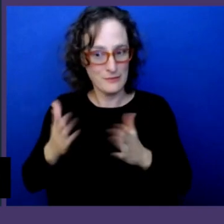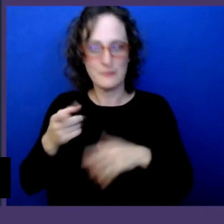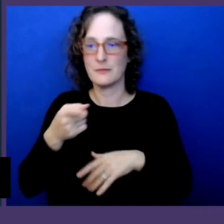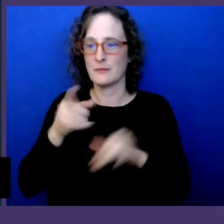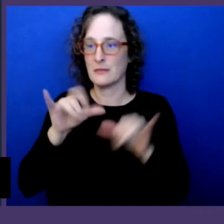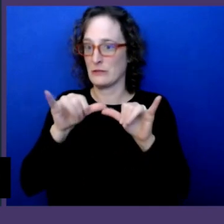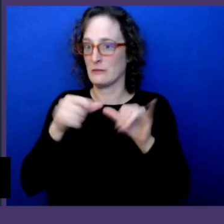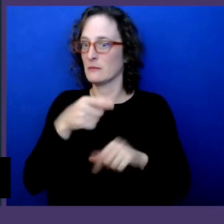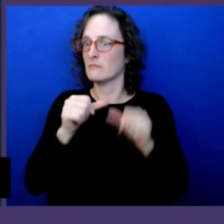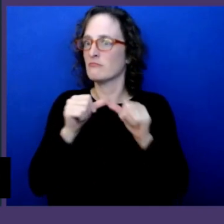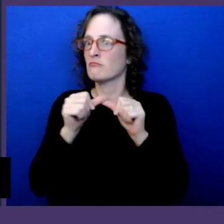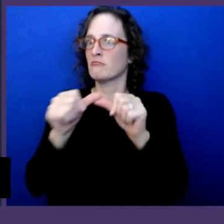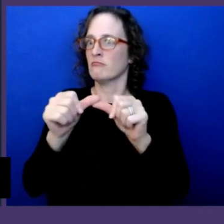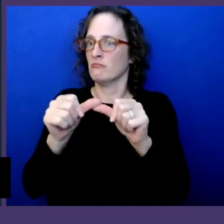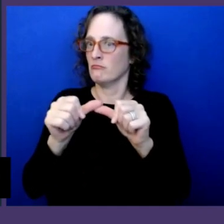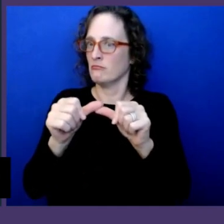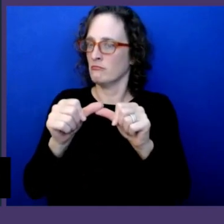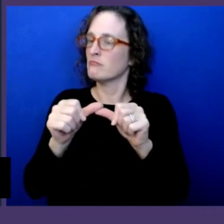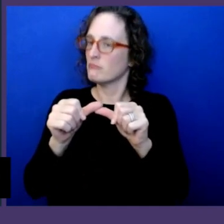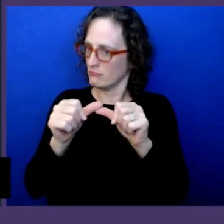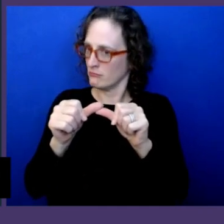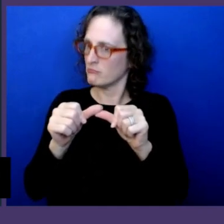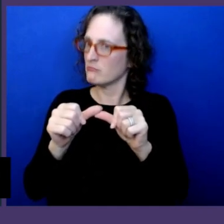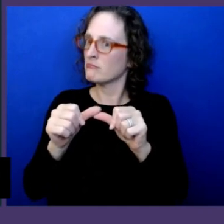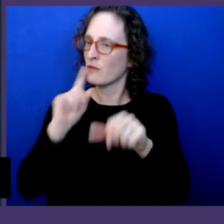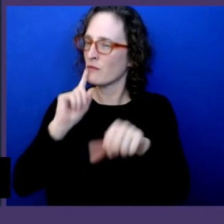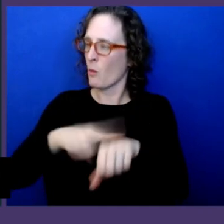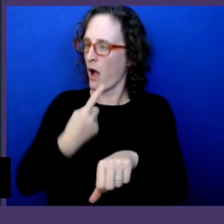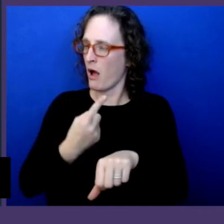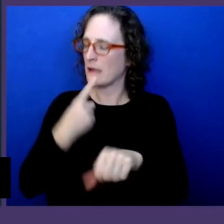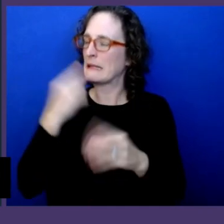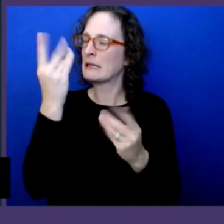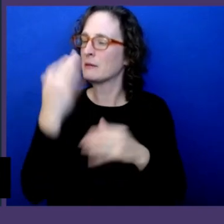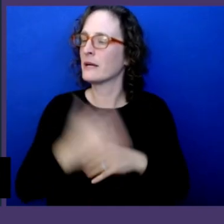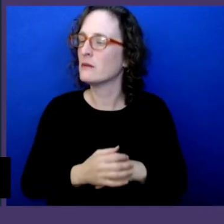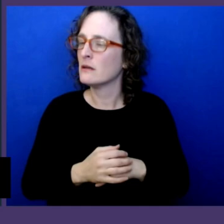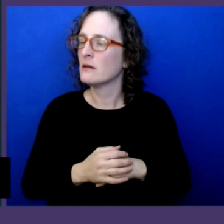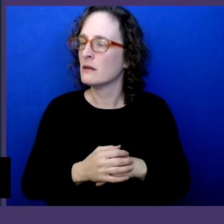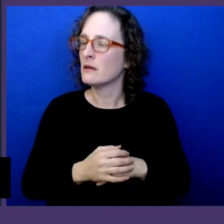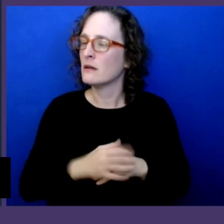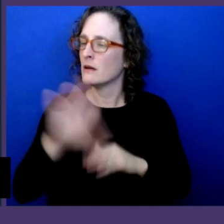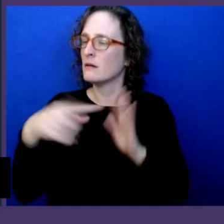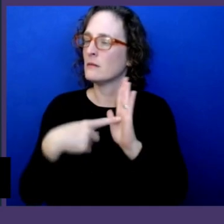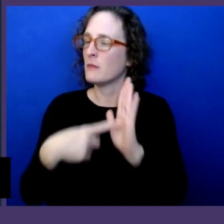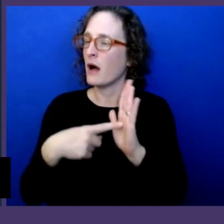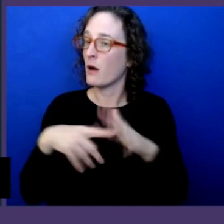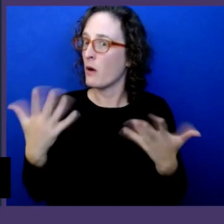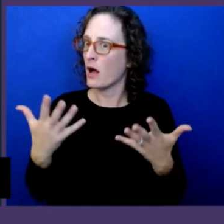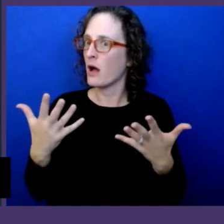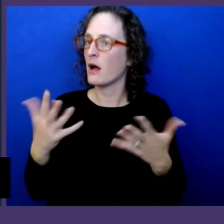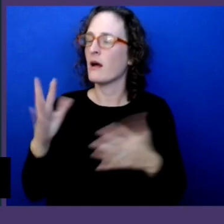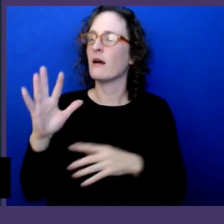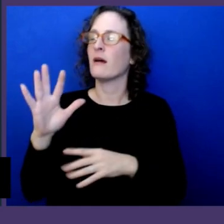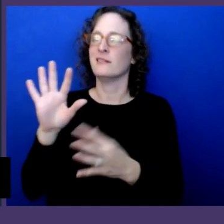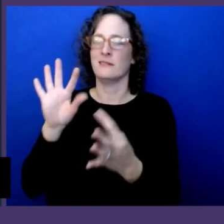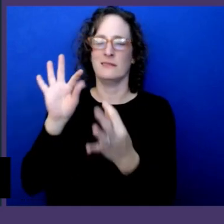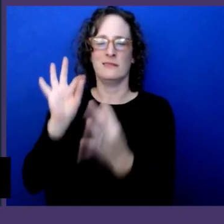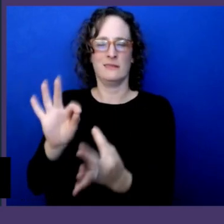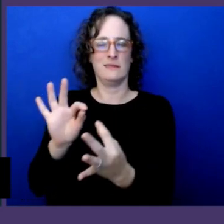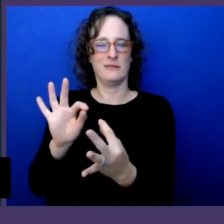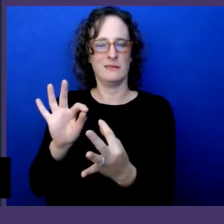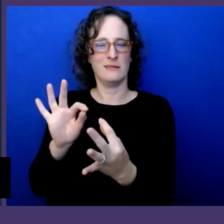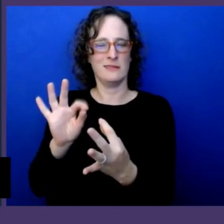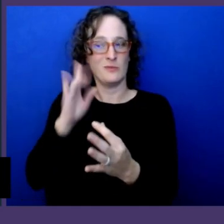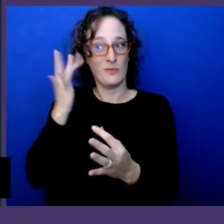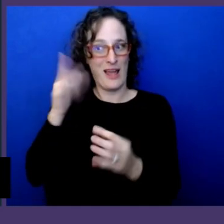some potentially fine-tuning a model to your application, but expect this to be a lot more slower and involved. And then